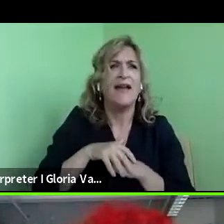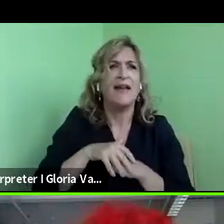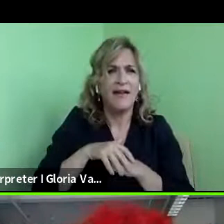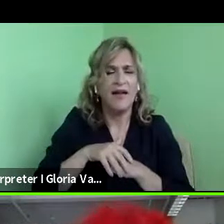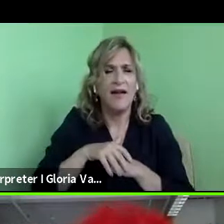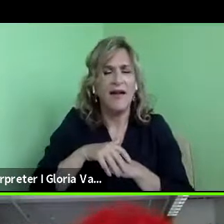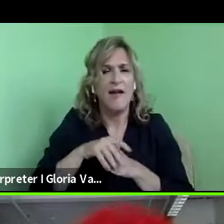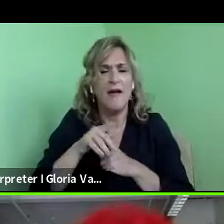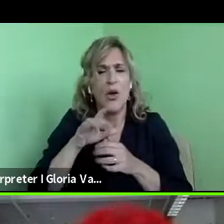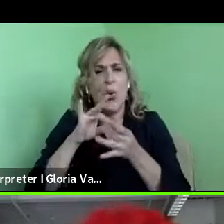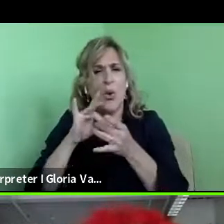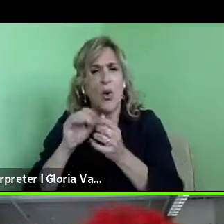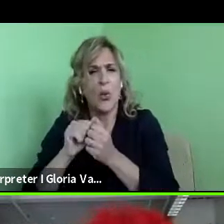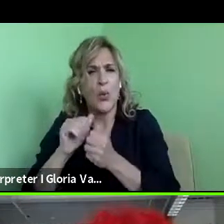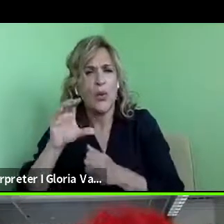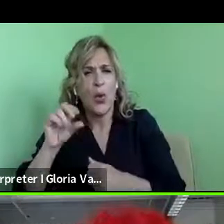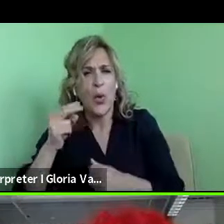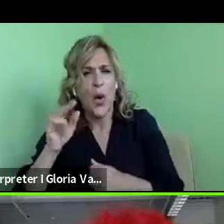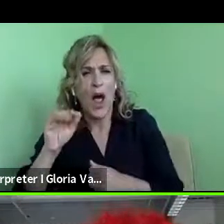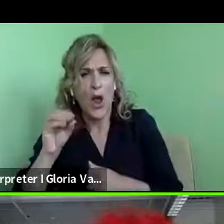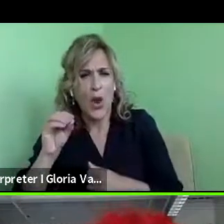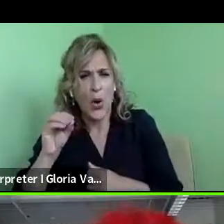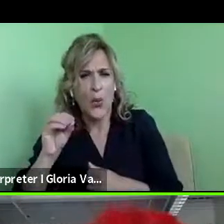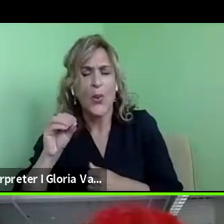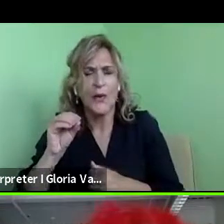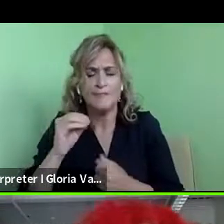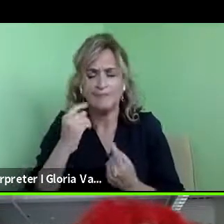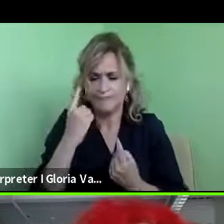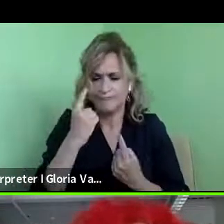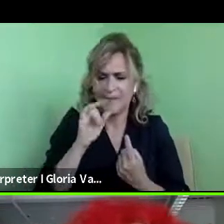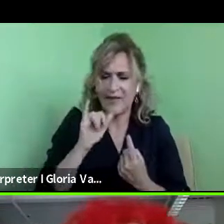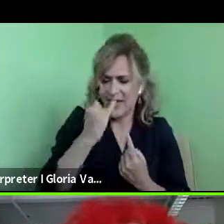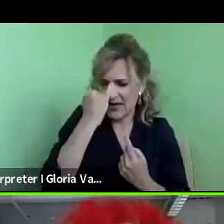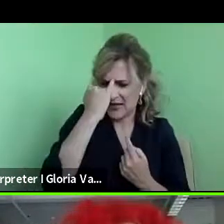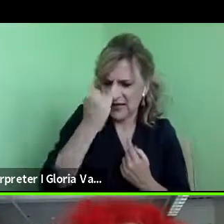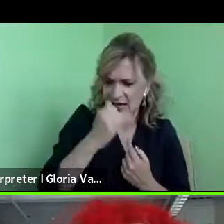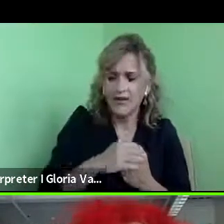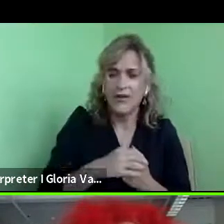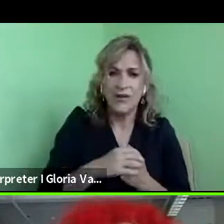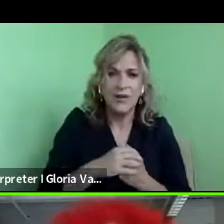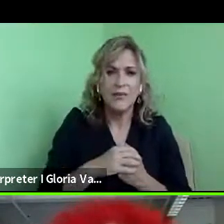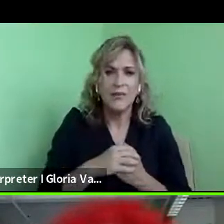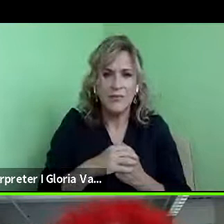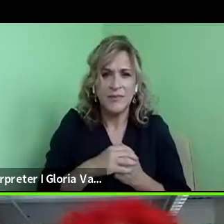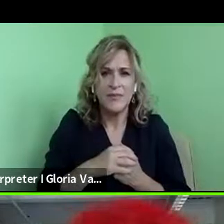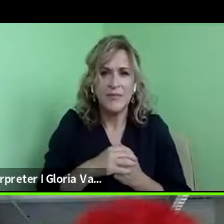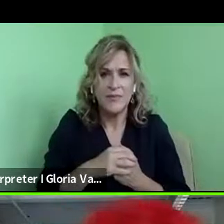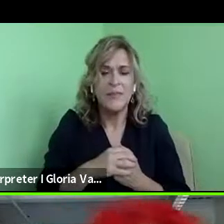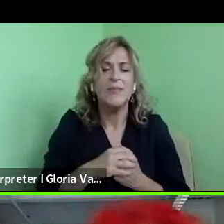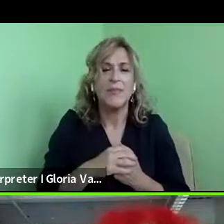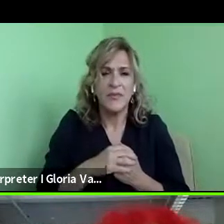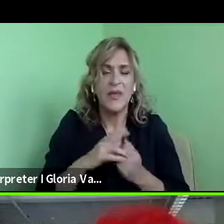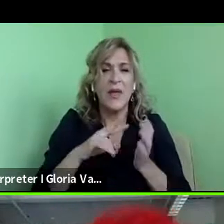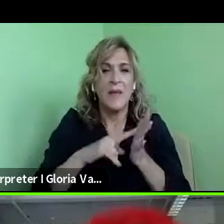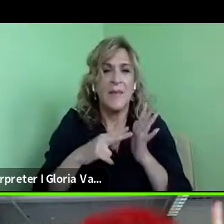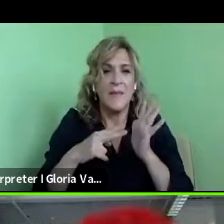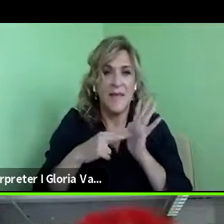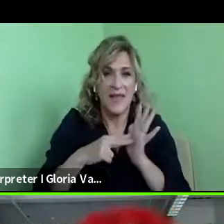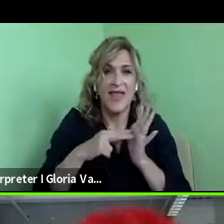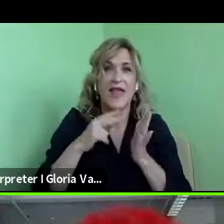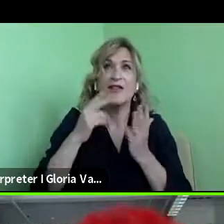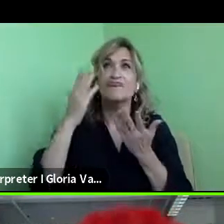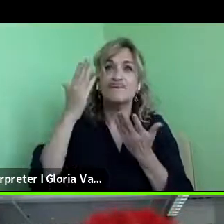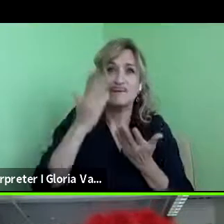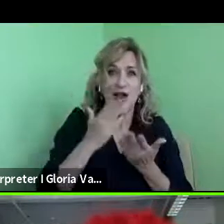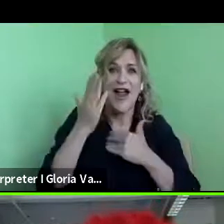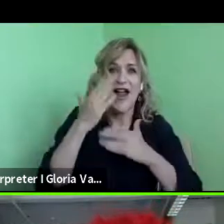that as you manifest heaven, which was an acronym for Canada, right? And the North Star